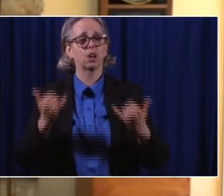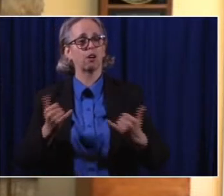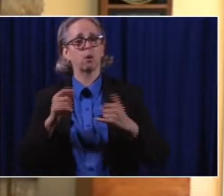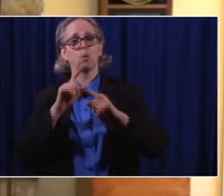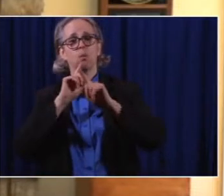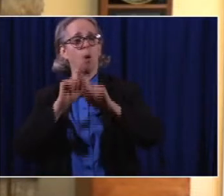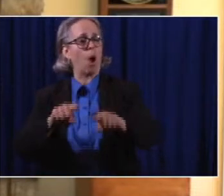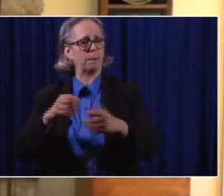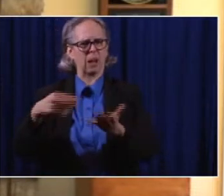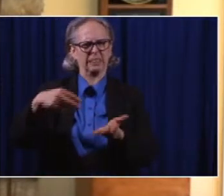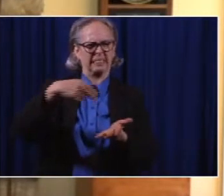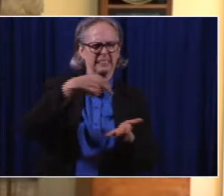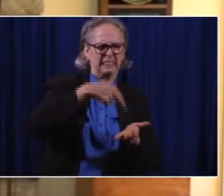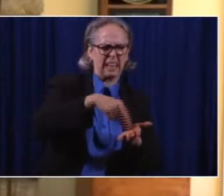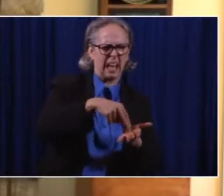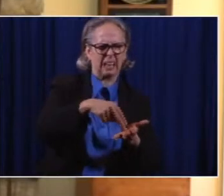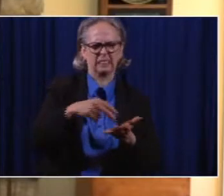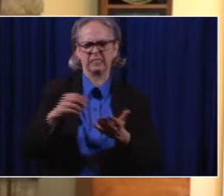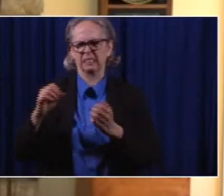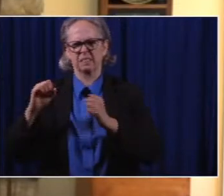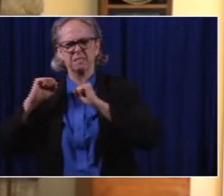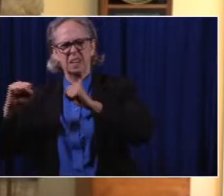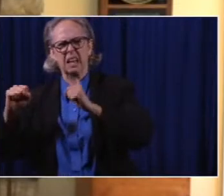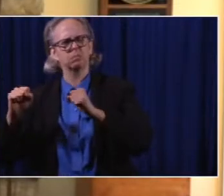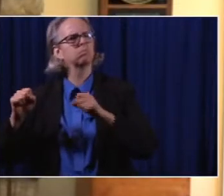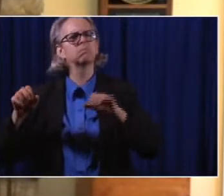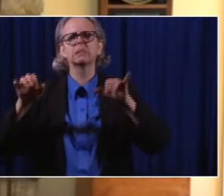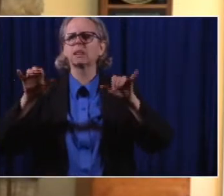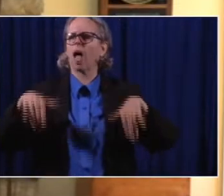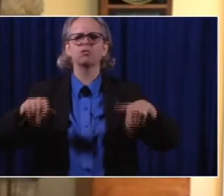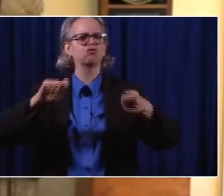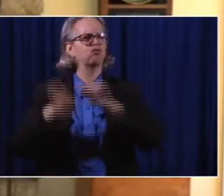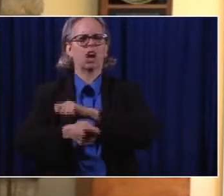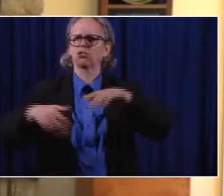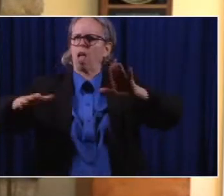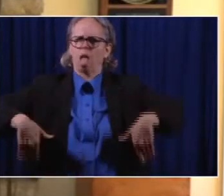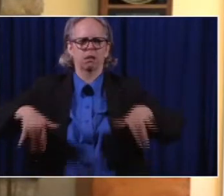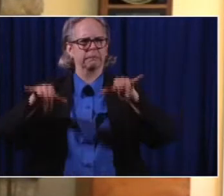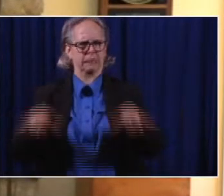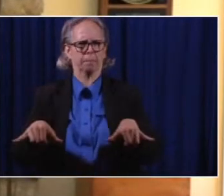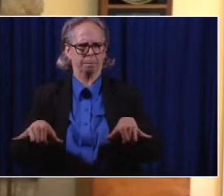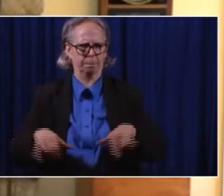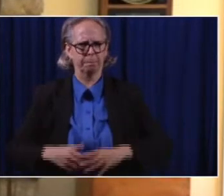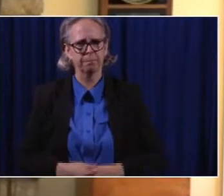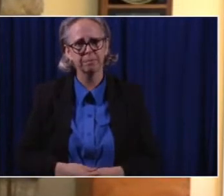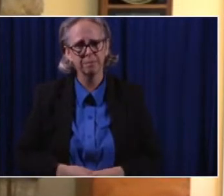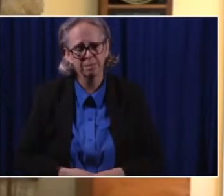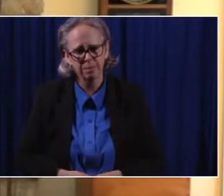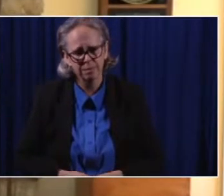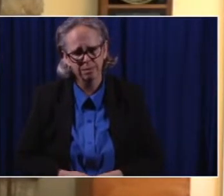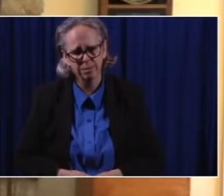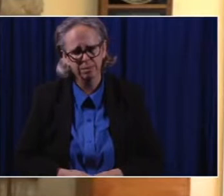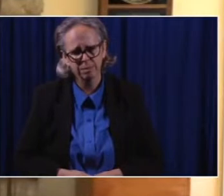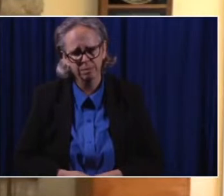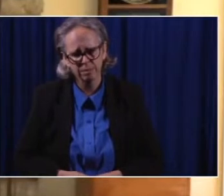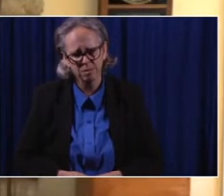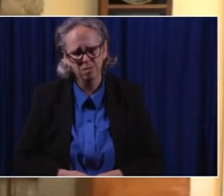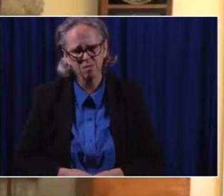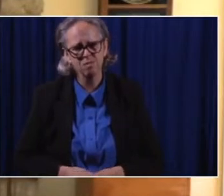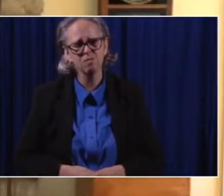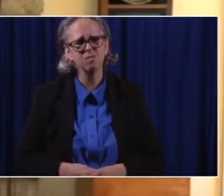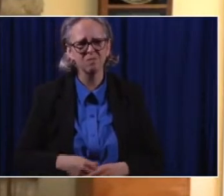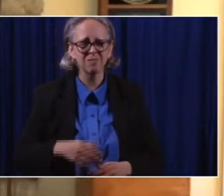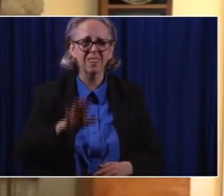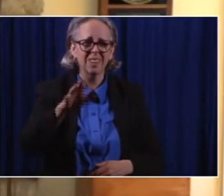dance studios remains at this point. So there's not really a change. The only thing I would ask is just people